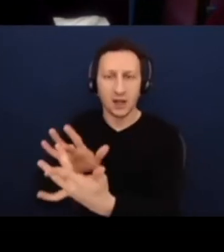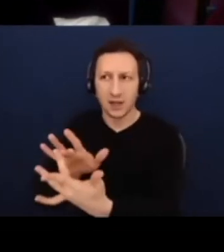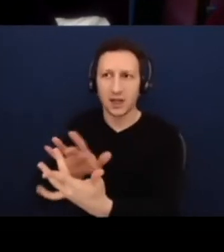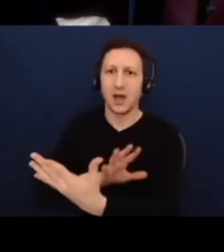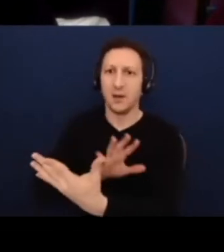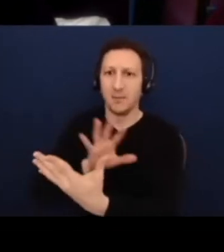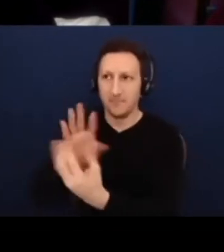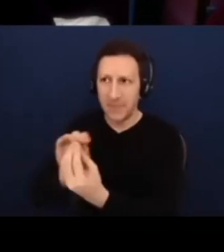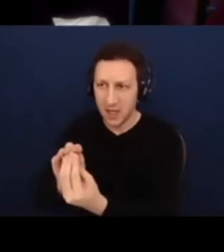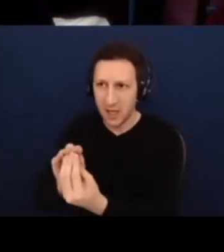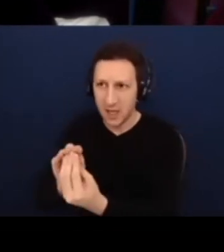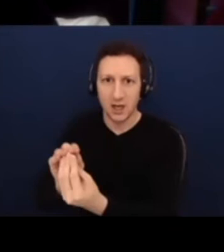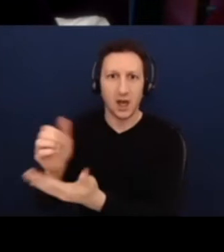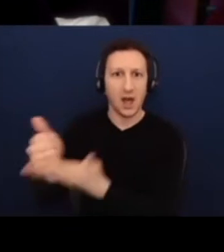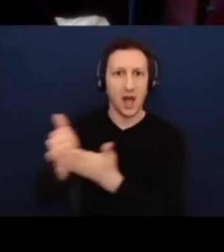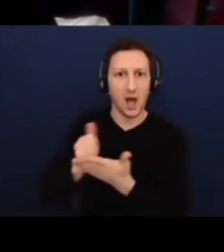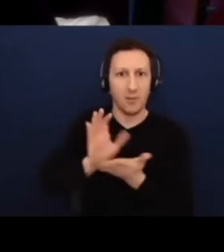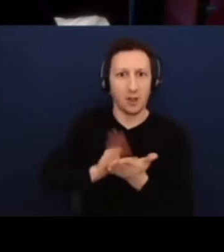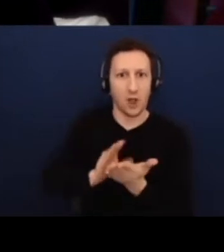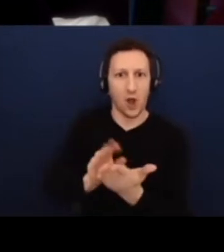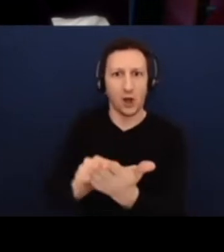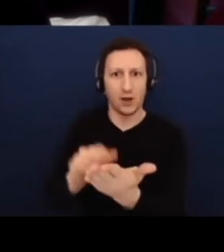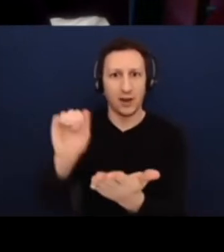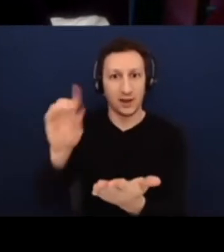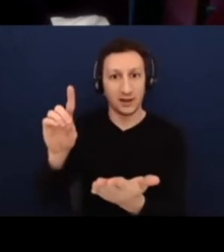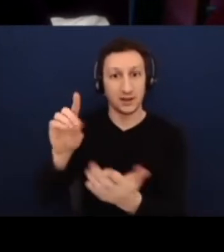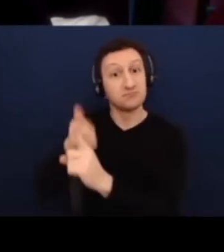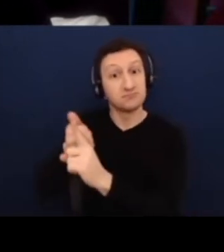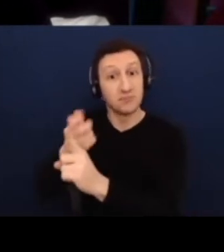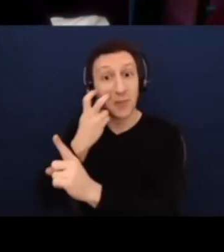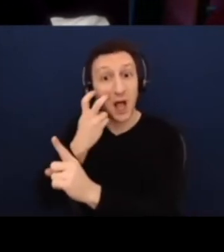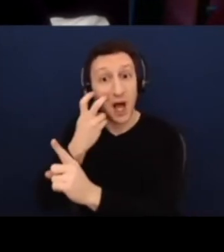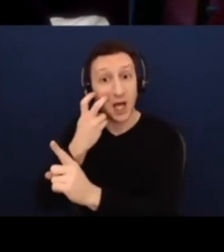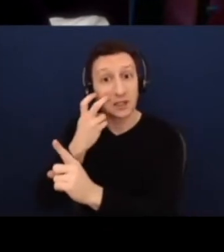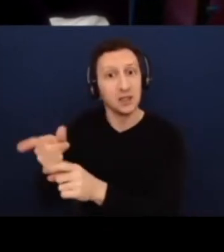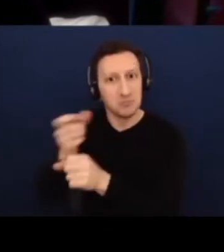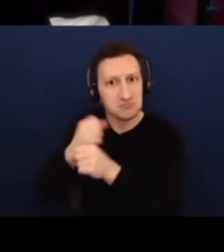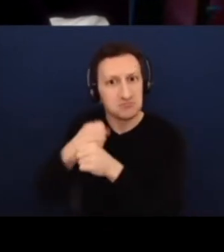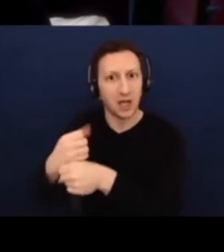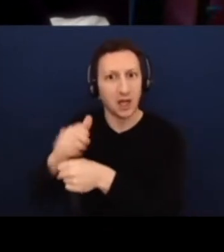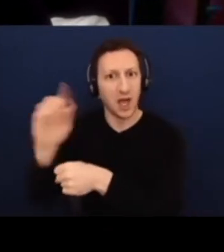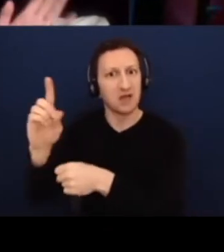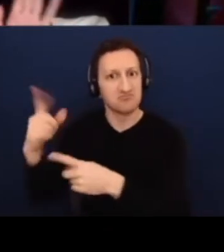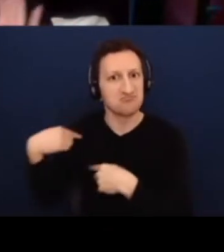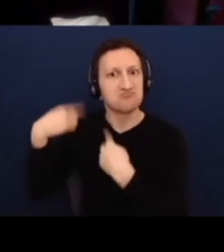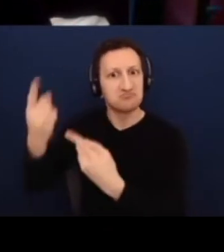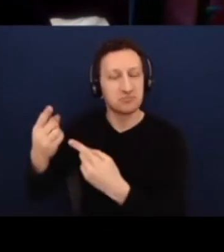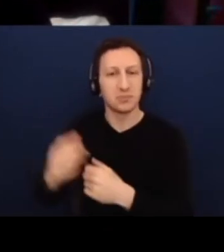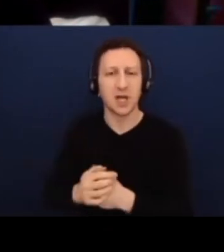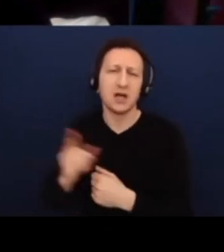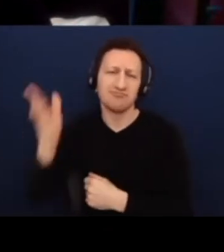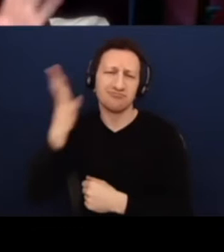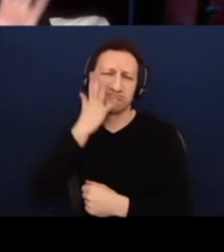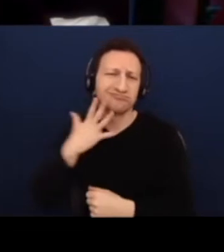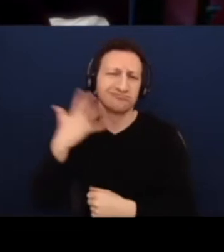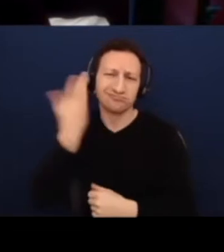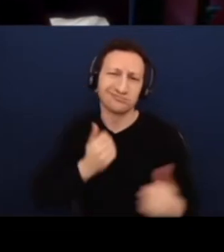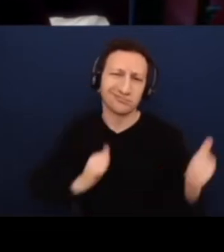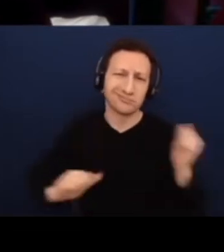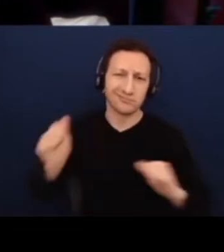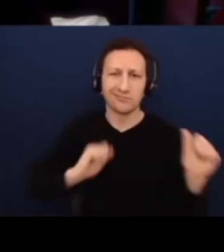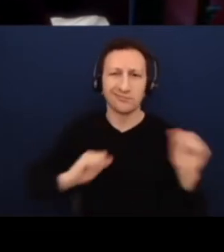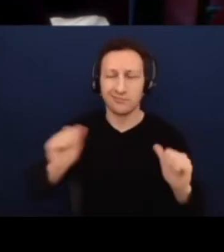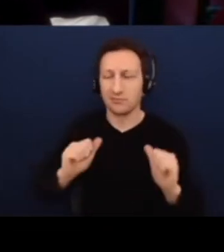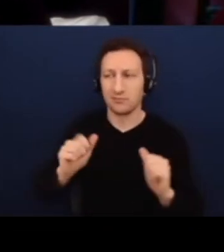AD expert. She's an AD professional. She is a blind woman. She has a background in performing arts, and she is another